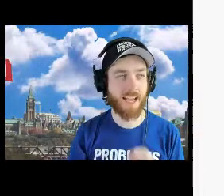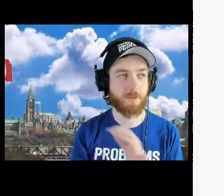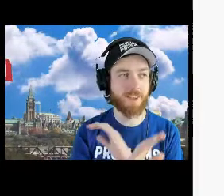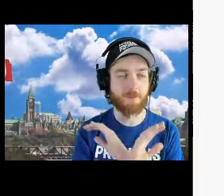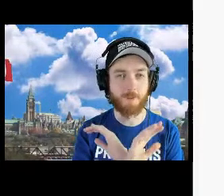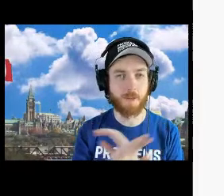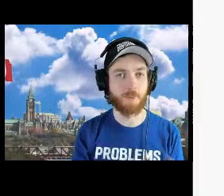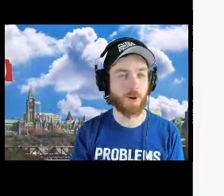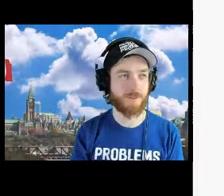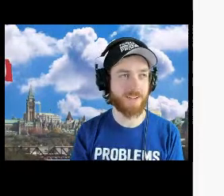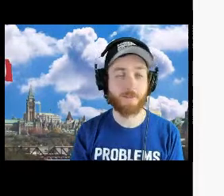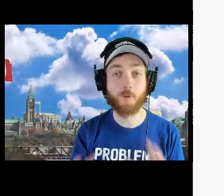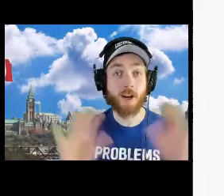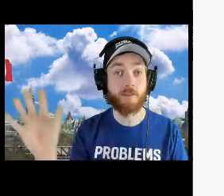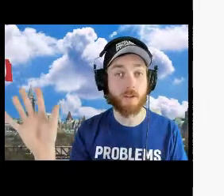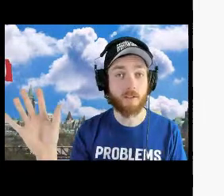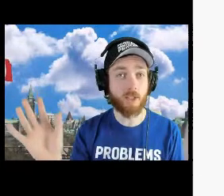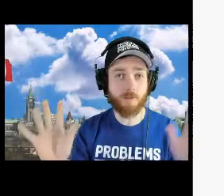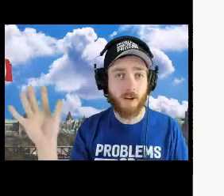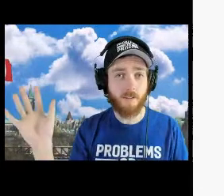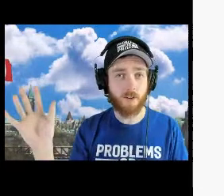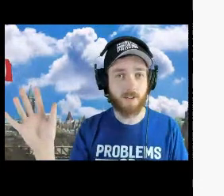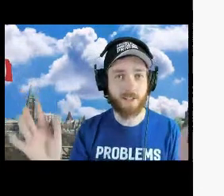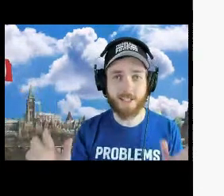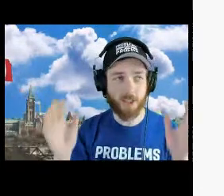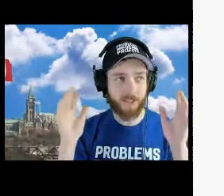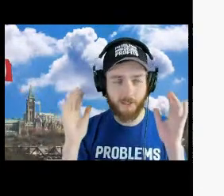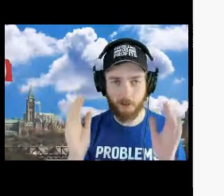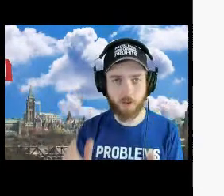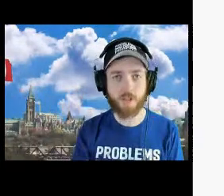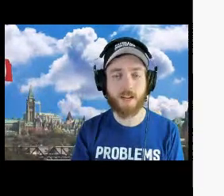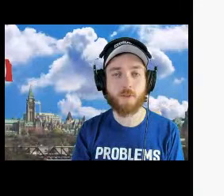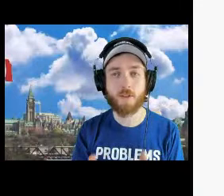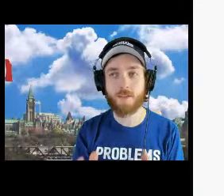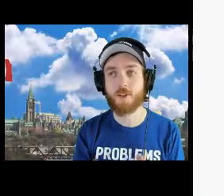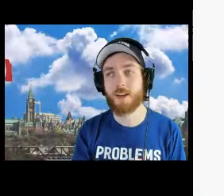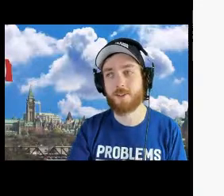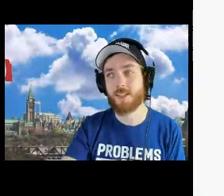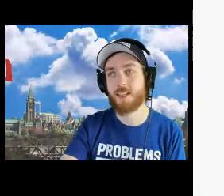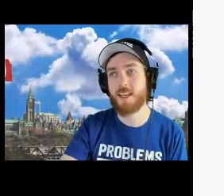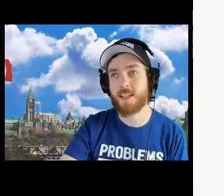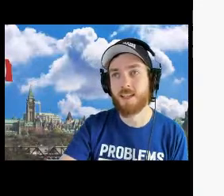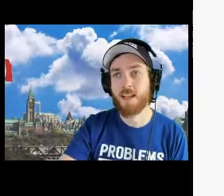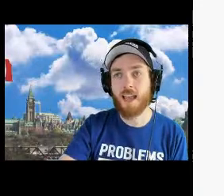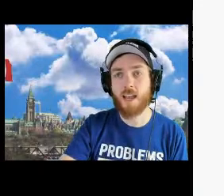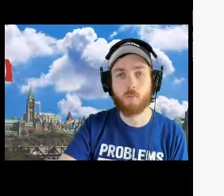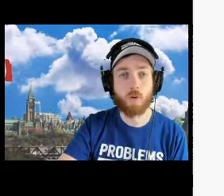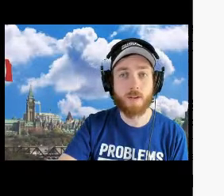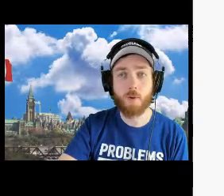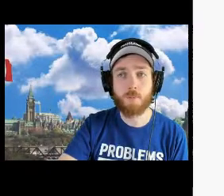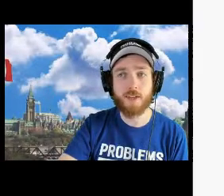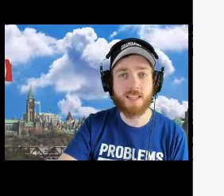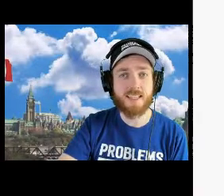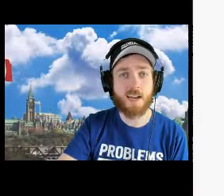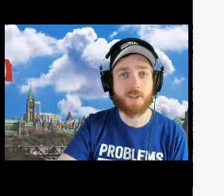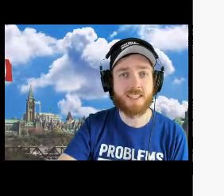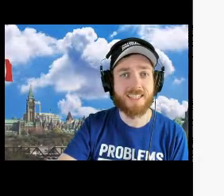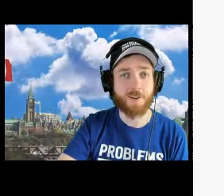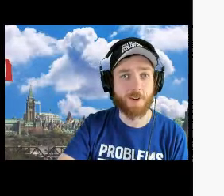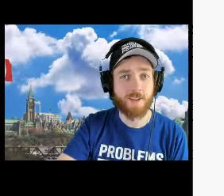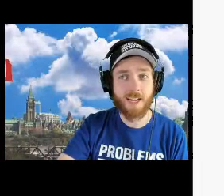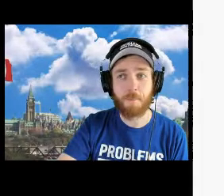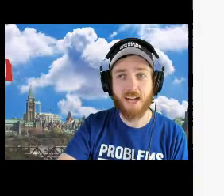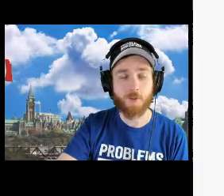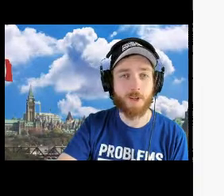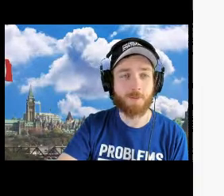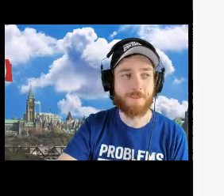house, everything would be perfect. Forever. Just forever. You should never leave your house again, and we'll get mobility down to